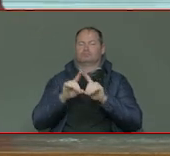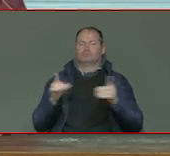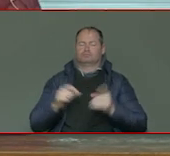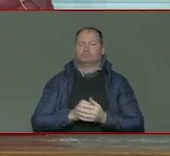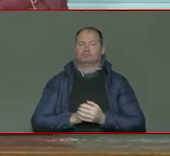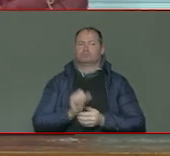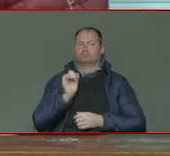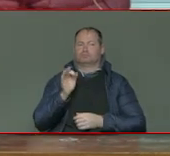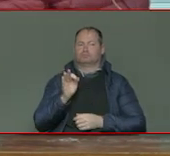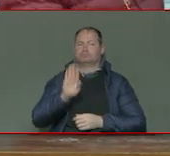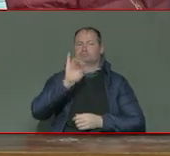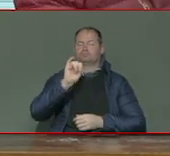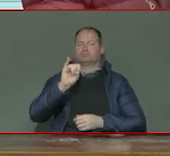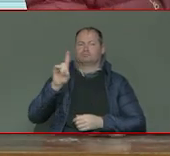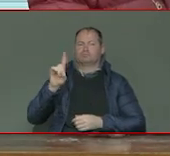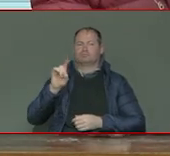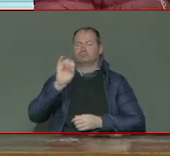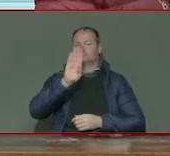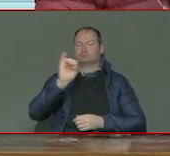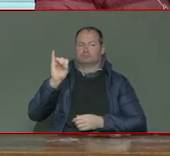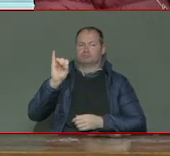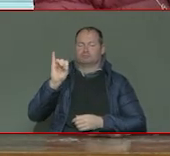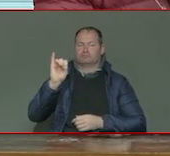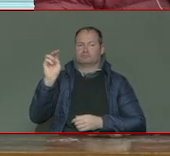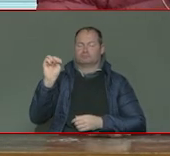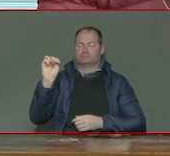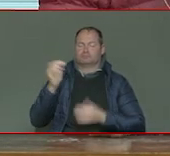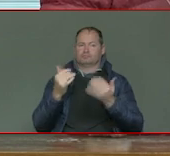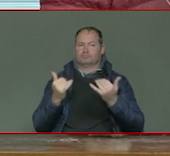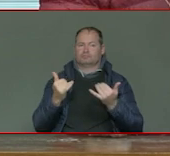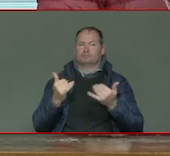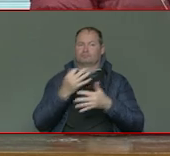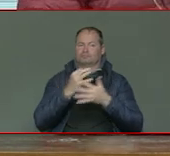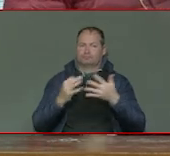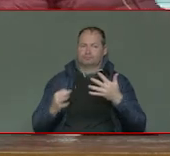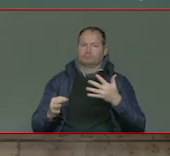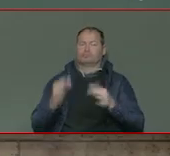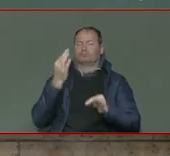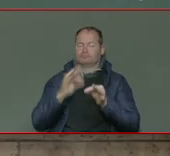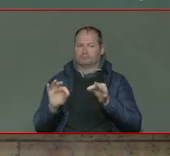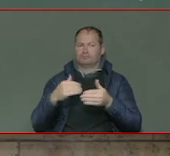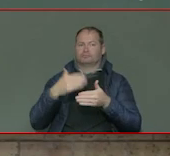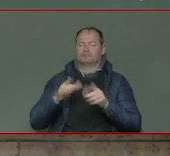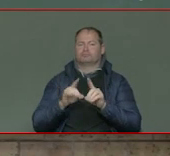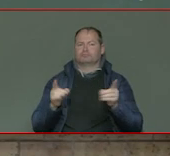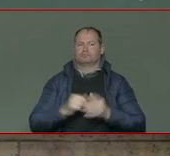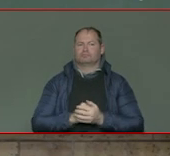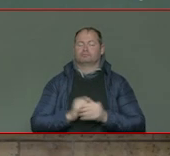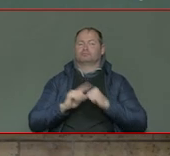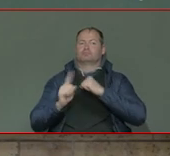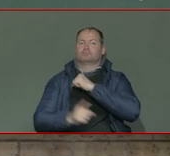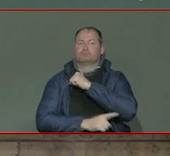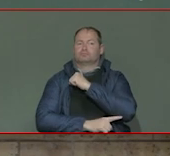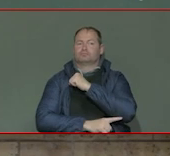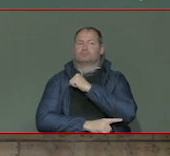If it's a binomial, you factorize, simplify before you differentiate. And the last one, you get rid of